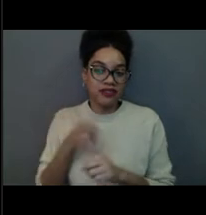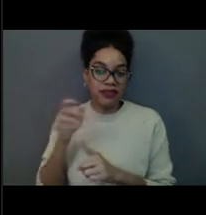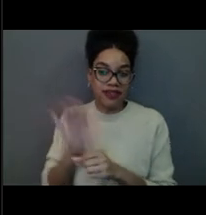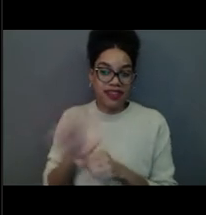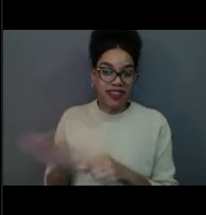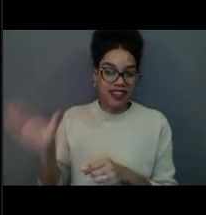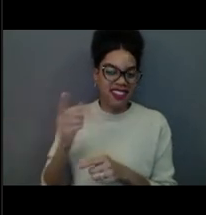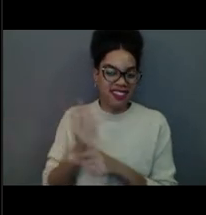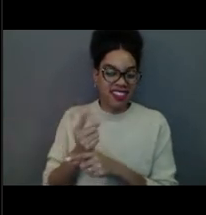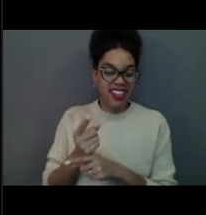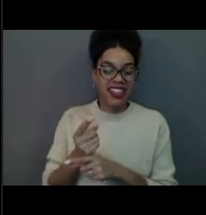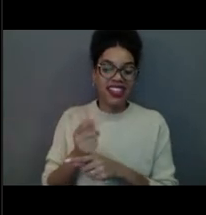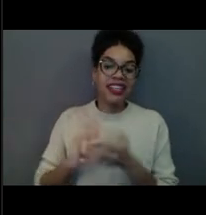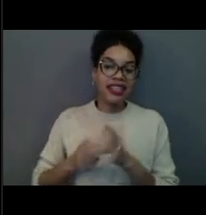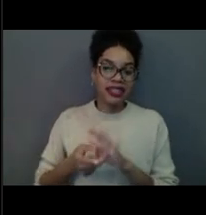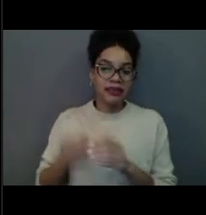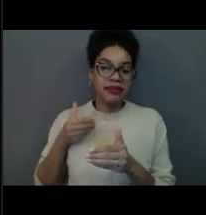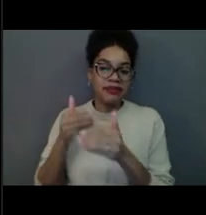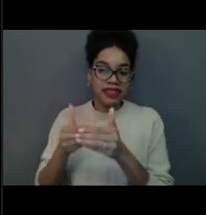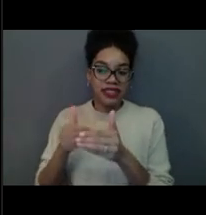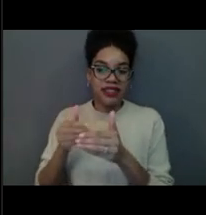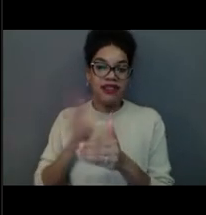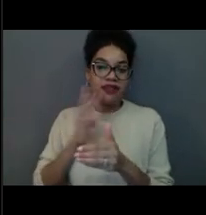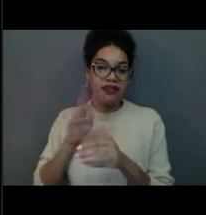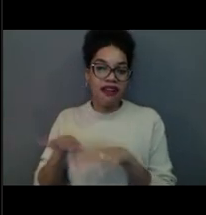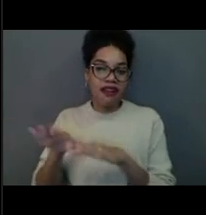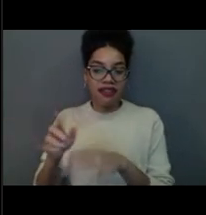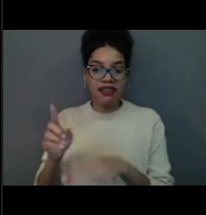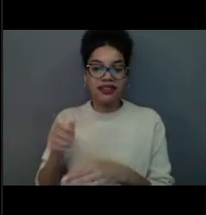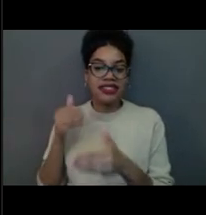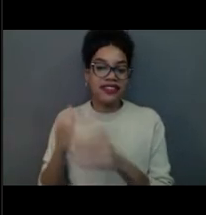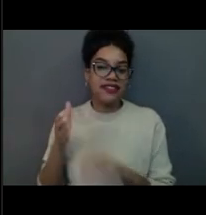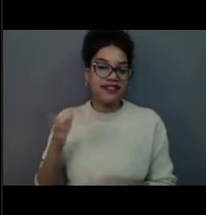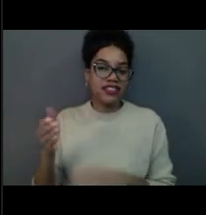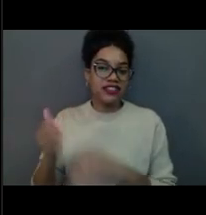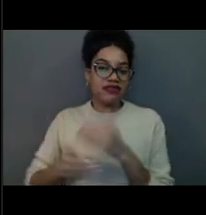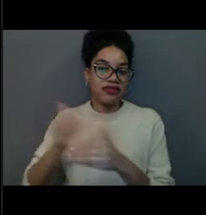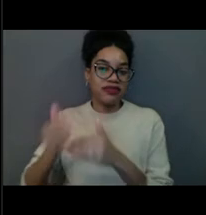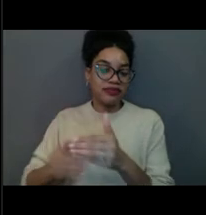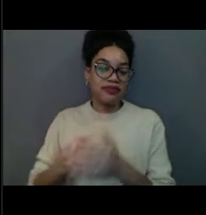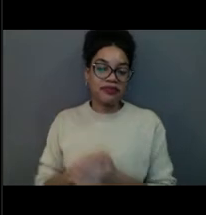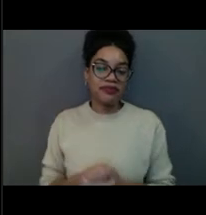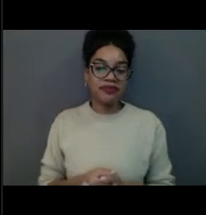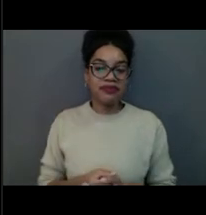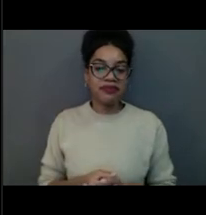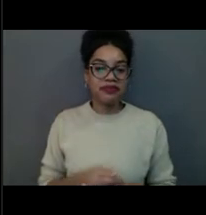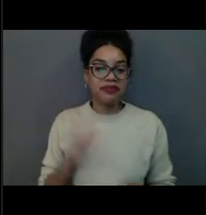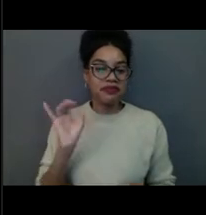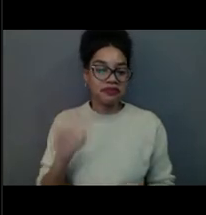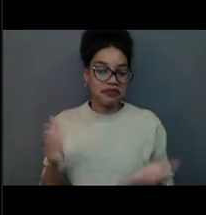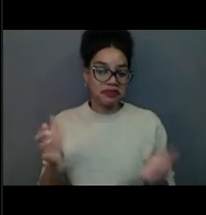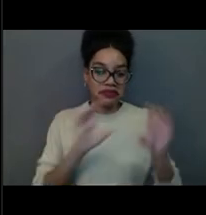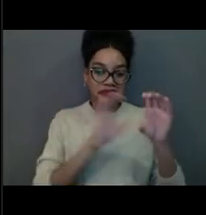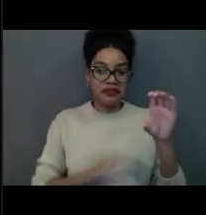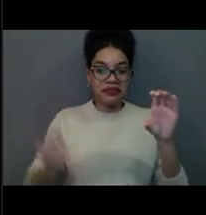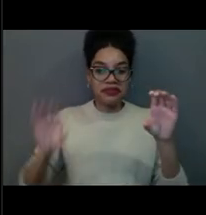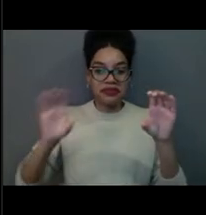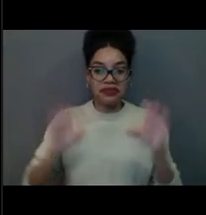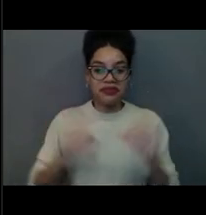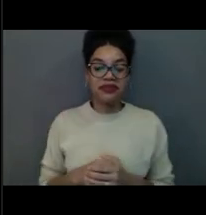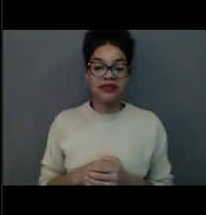these locations, we want to be nearby where that fish is being processed and being received by those processing facilities. So that's these are the typical locations for our